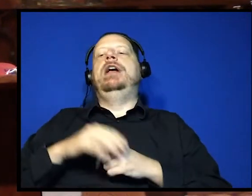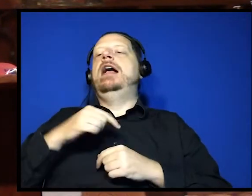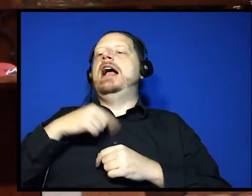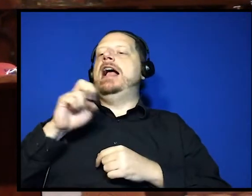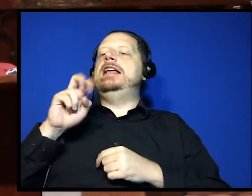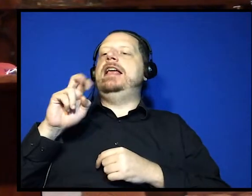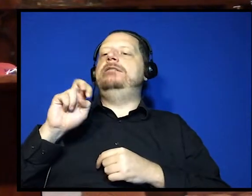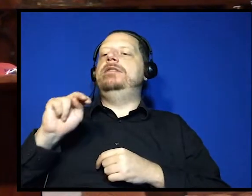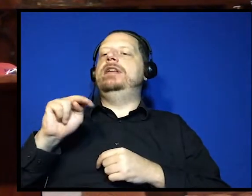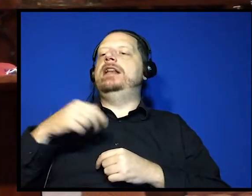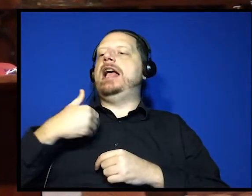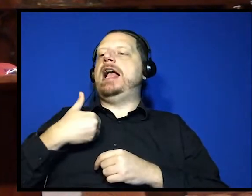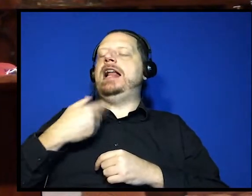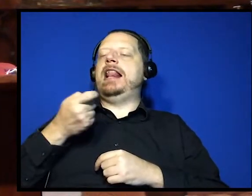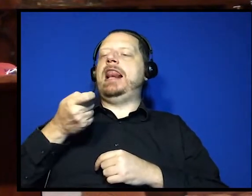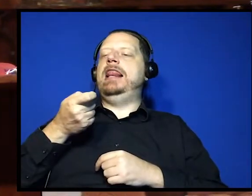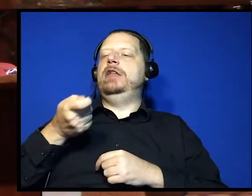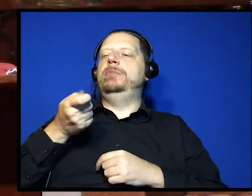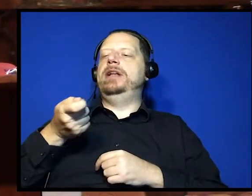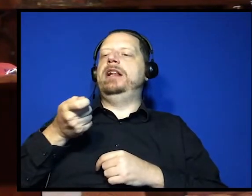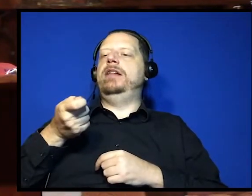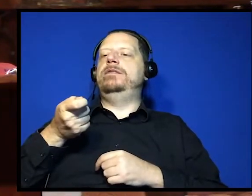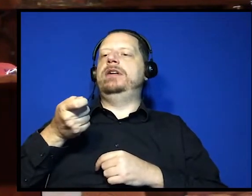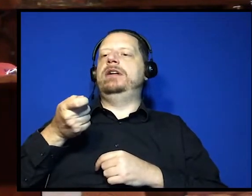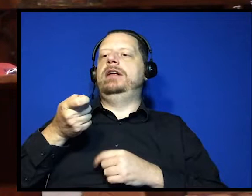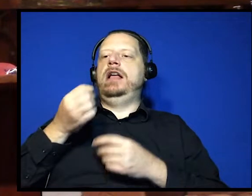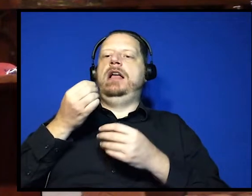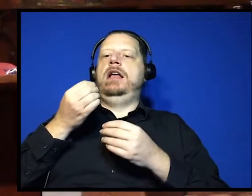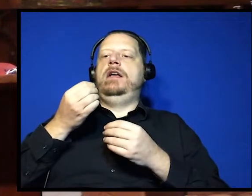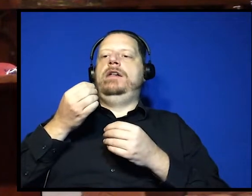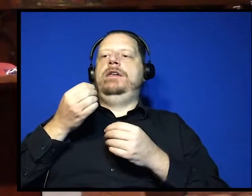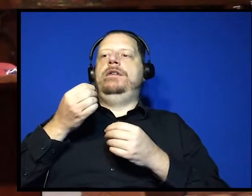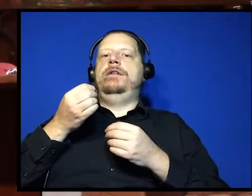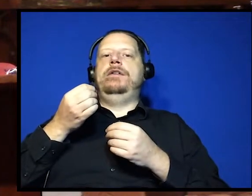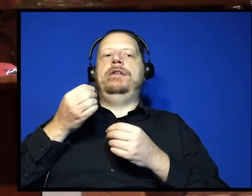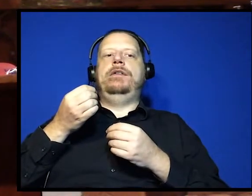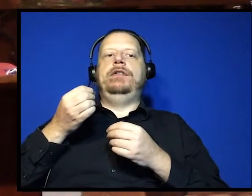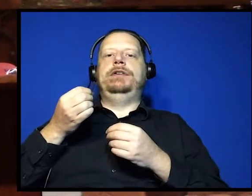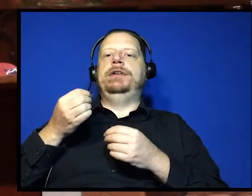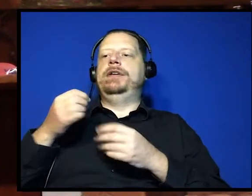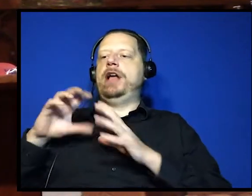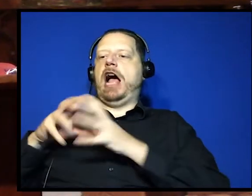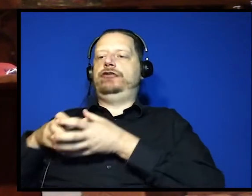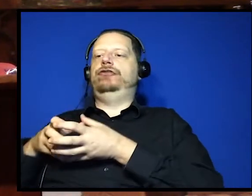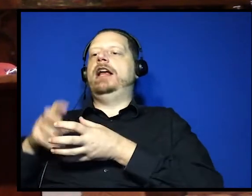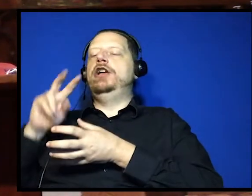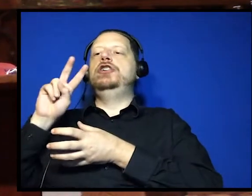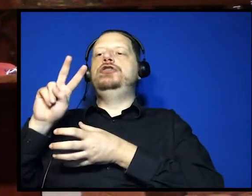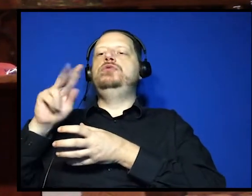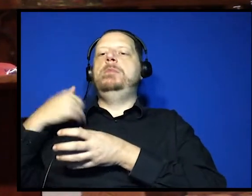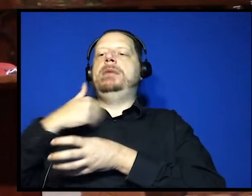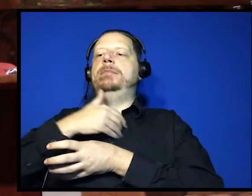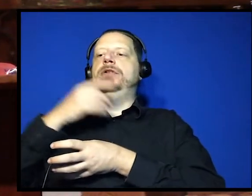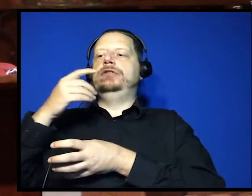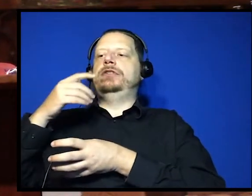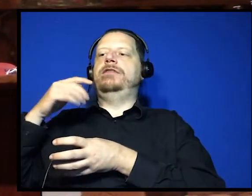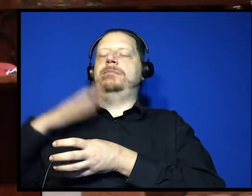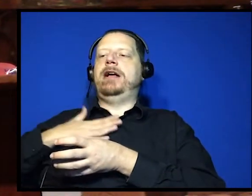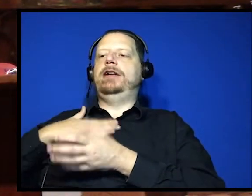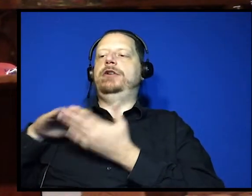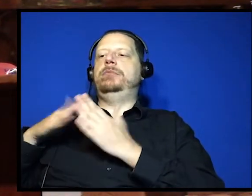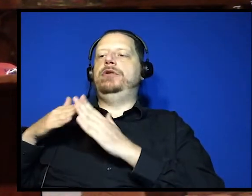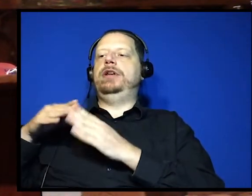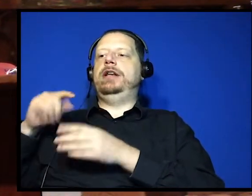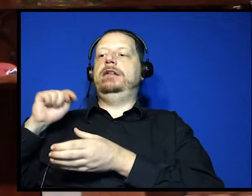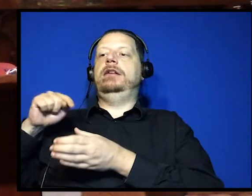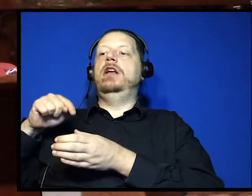I even had a little bit of an entree. Two members of the community that I was in, the missionary servants, had